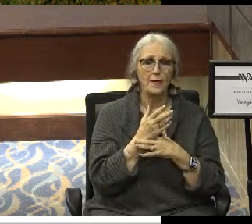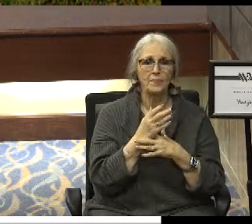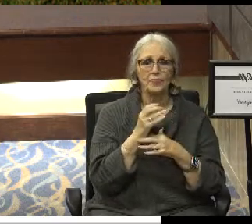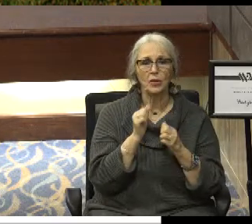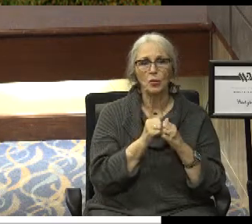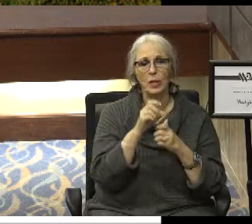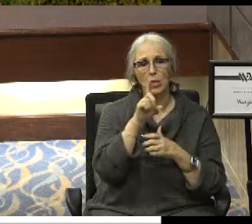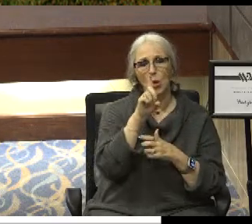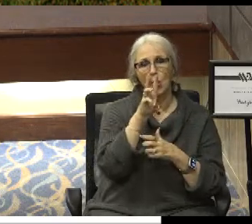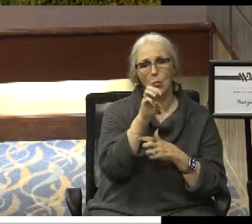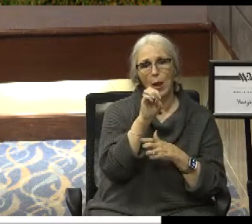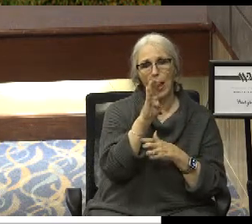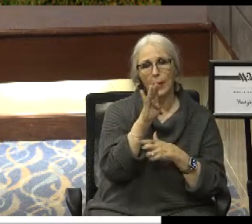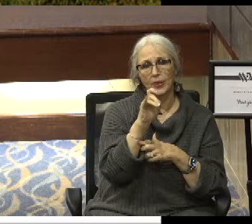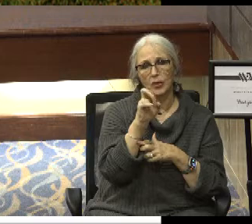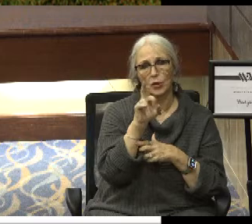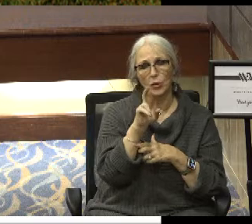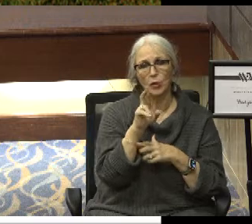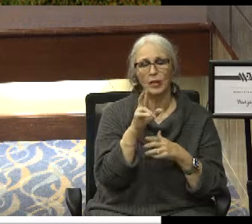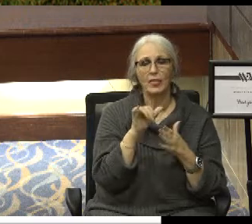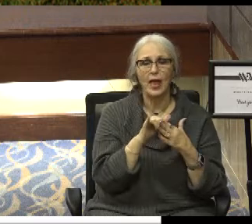Webster. This is an exact